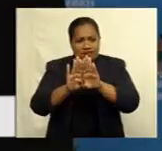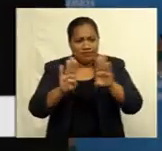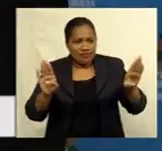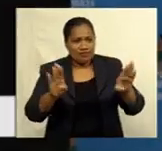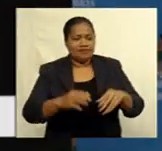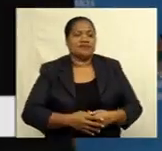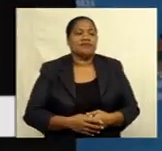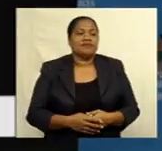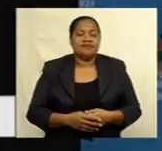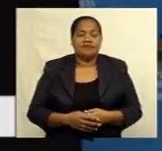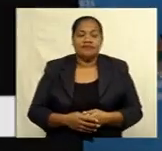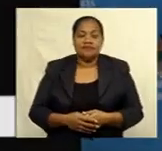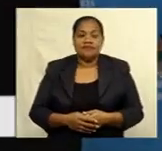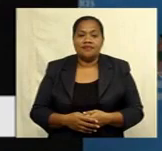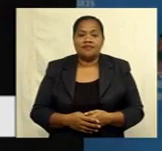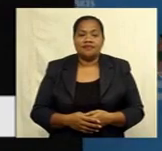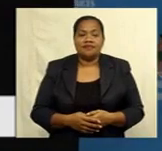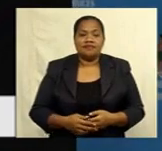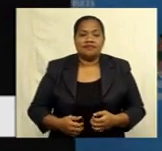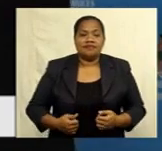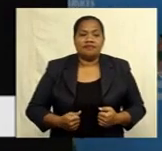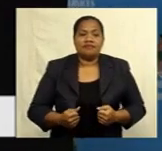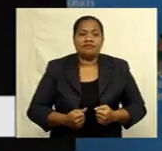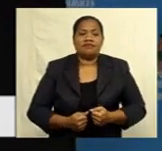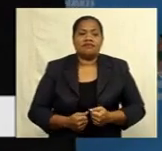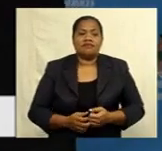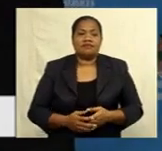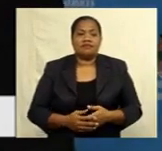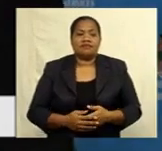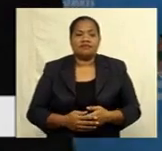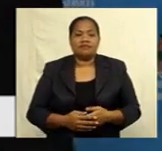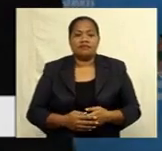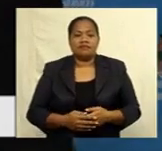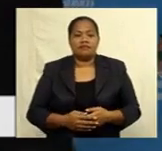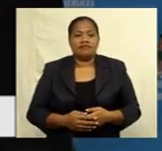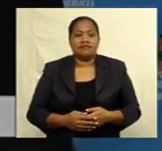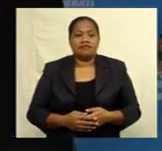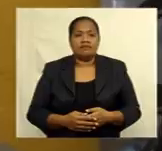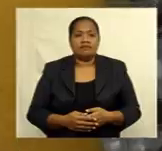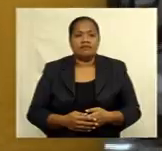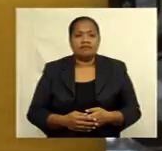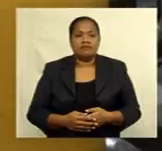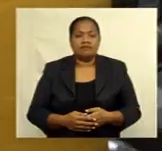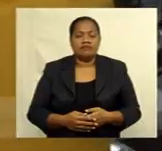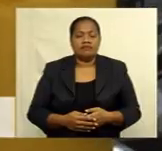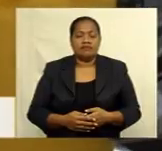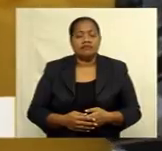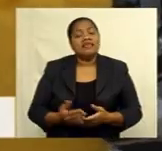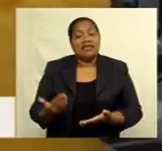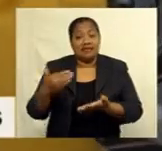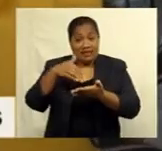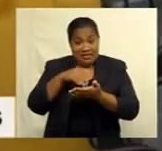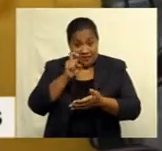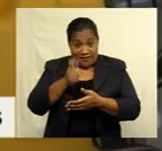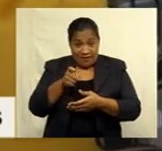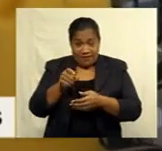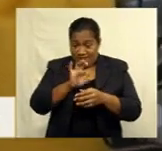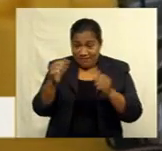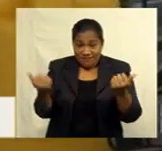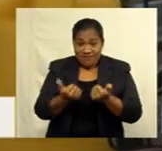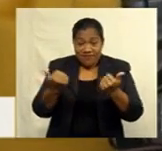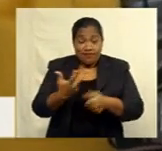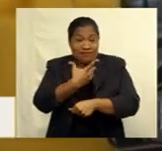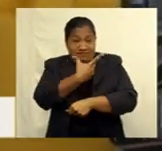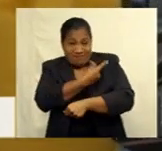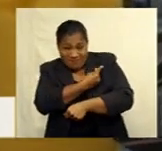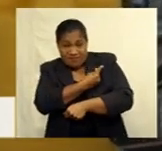confirm what percentage of these communities have been vaccinated before we consider lifting the border. He adds if there is not sufficient vaccine